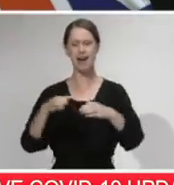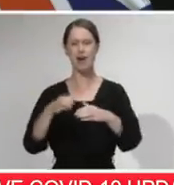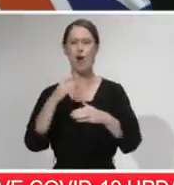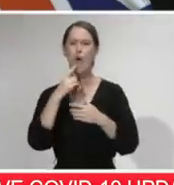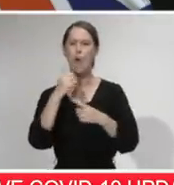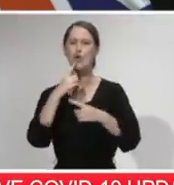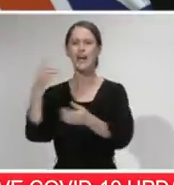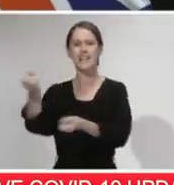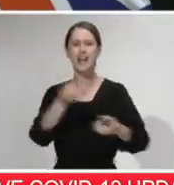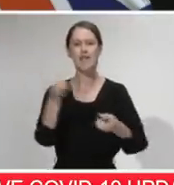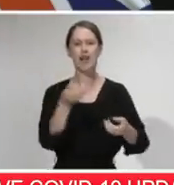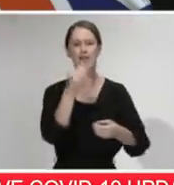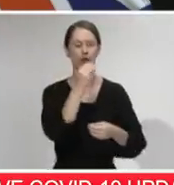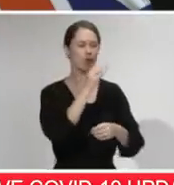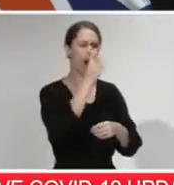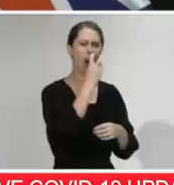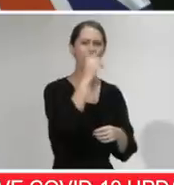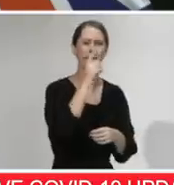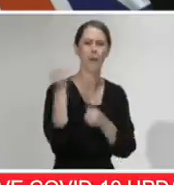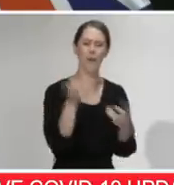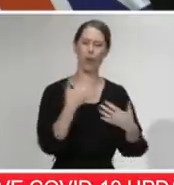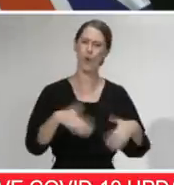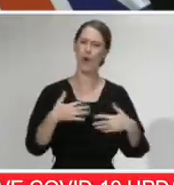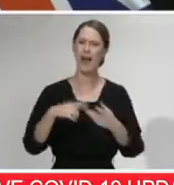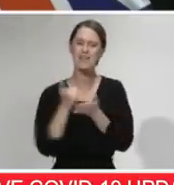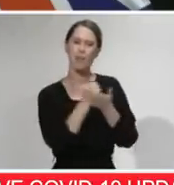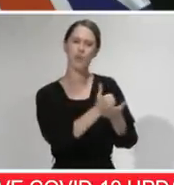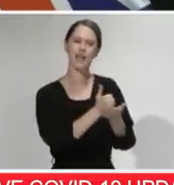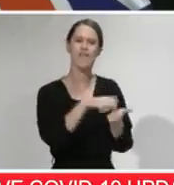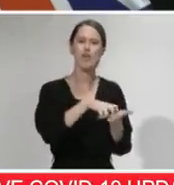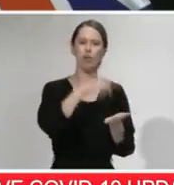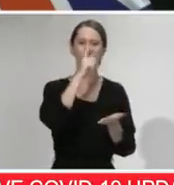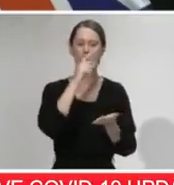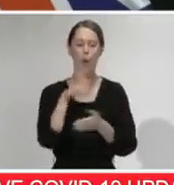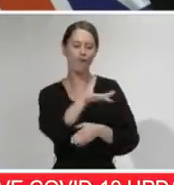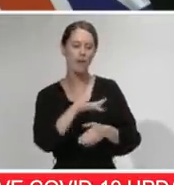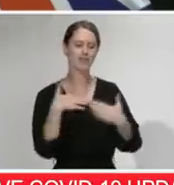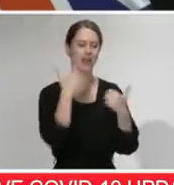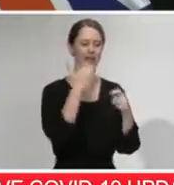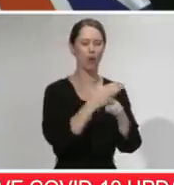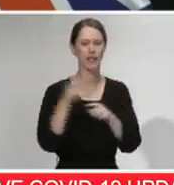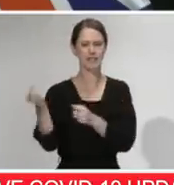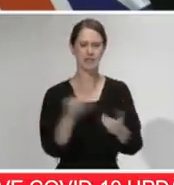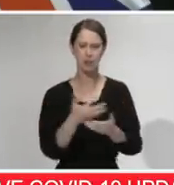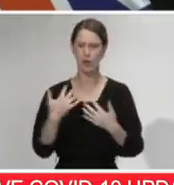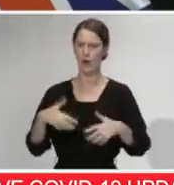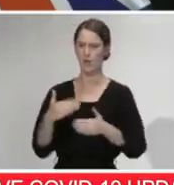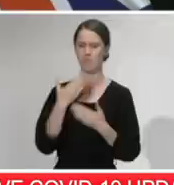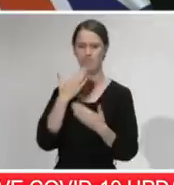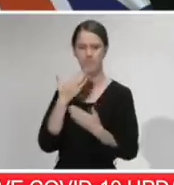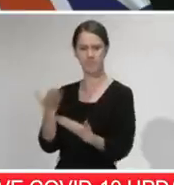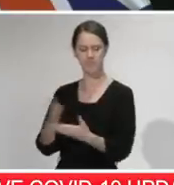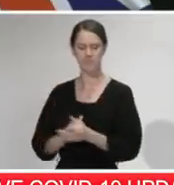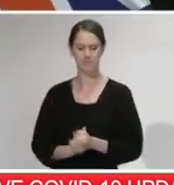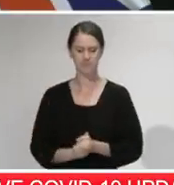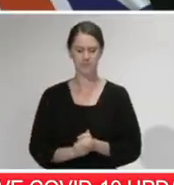ordering and delivery services for over 65s, the medically vulnerable and families of healthcare workers or healthcare workers themselves.